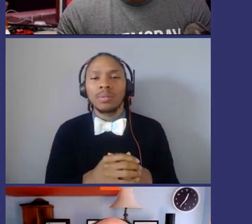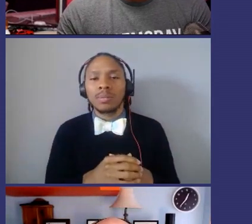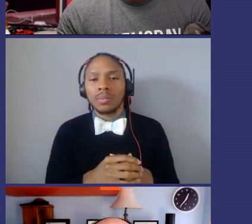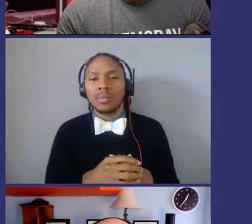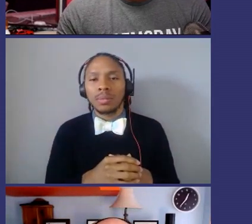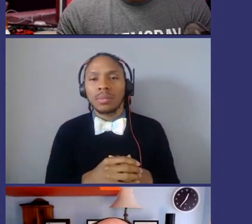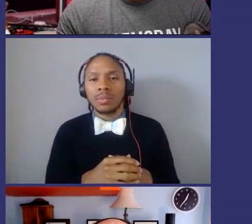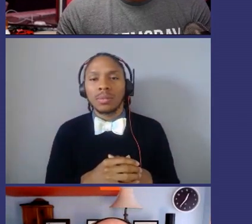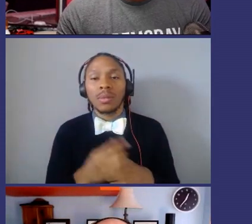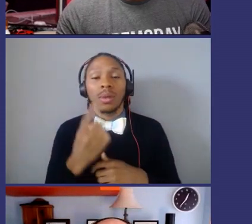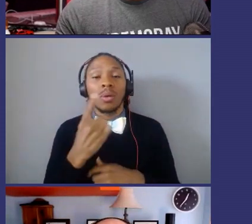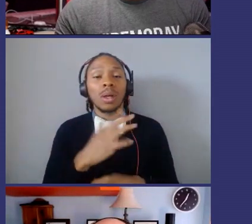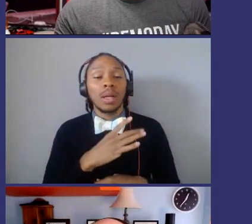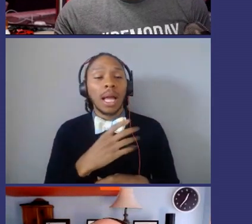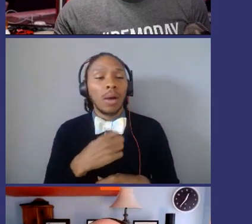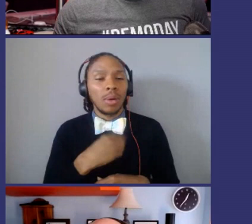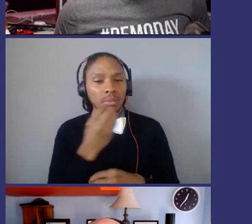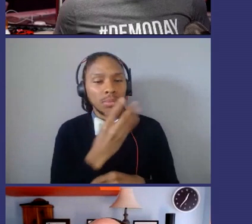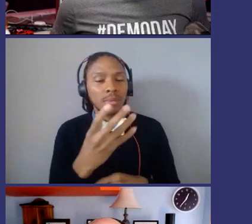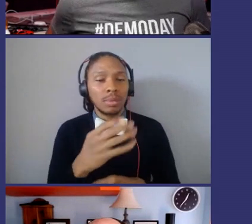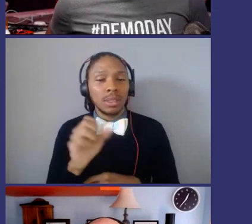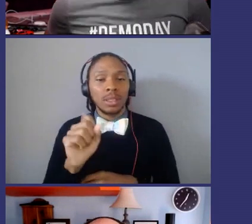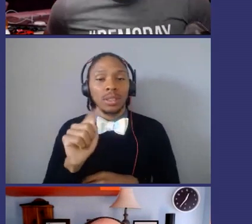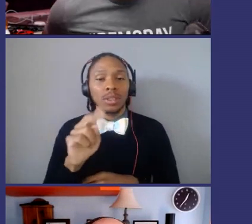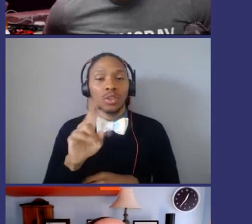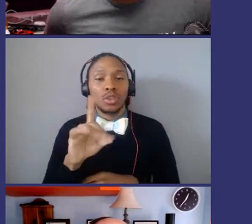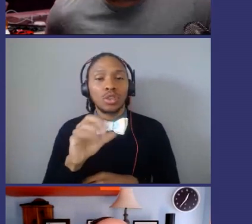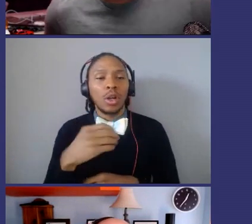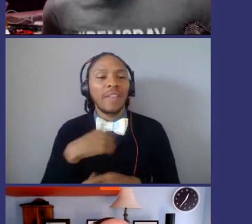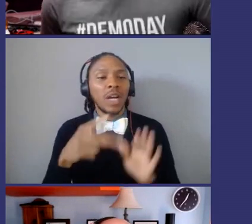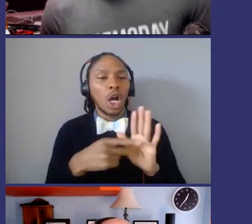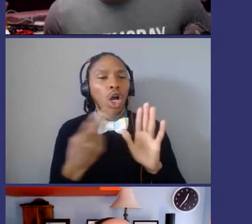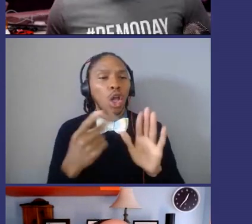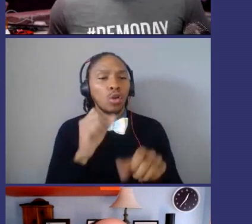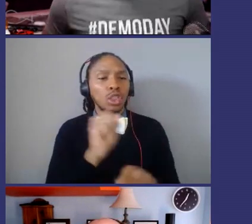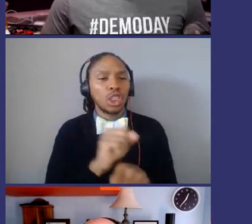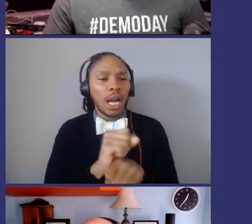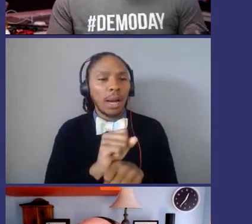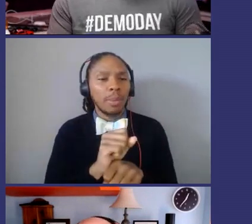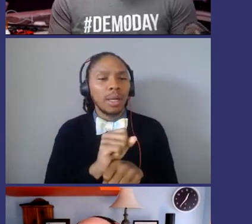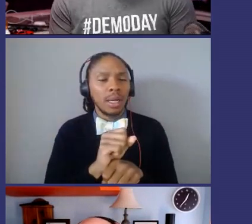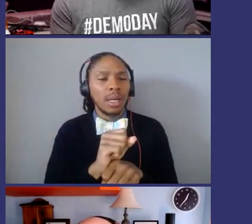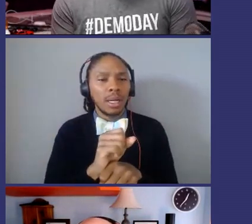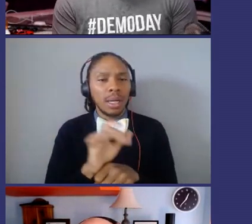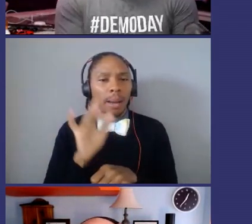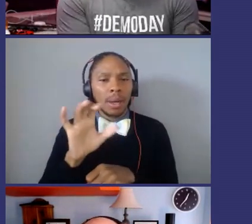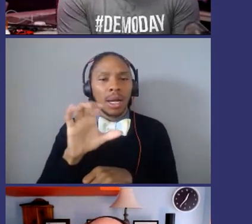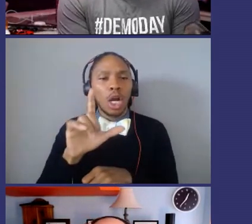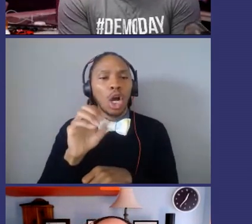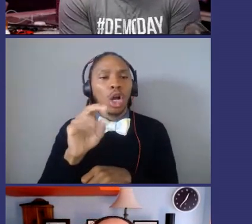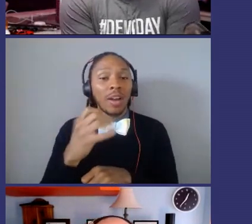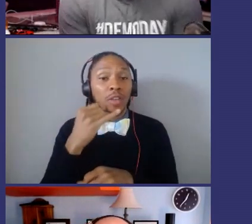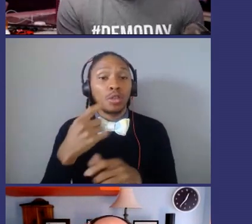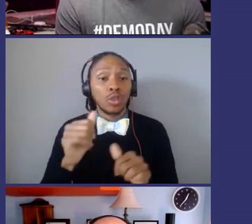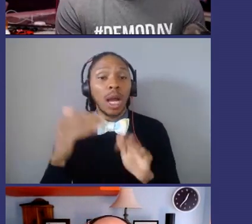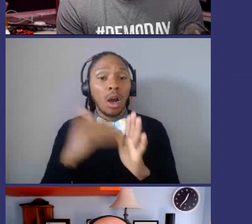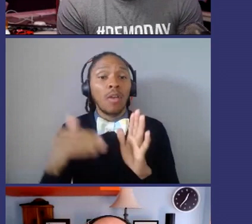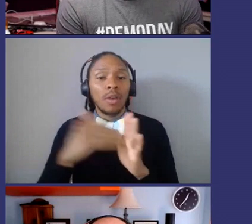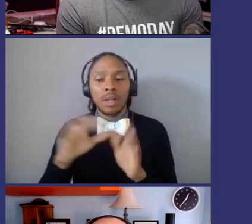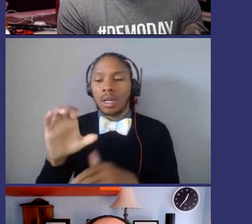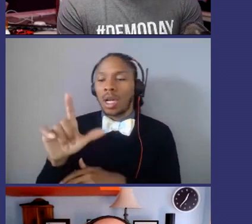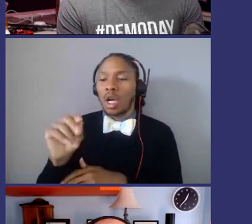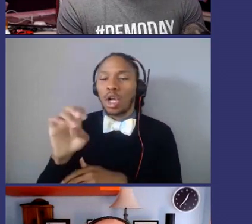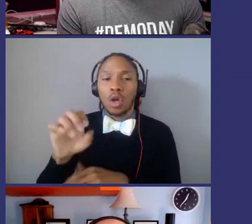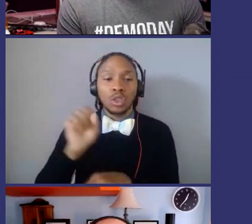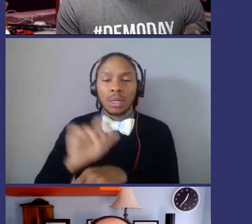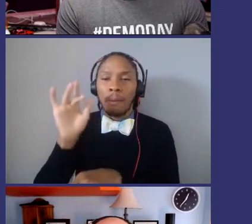One other nice thing I want to call out in Studio is we have this clone job button. So if you are trying jobs over and over again, you hit clone job,